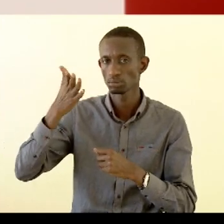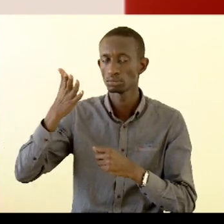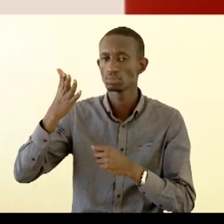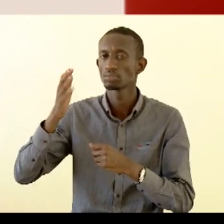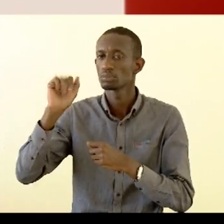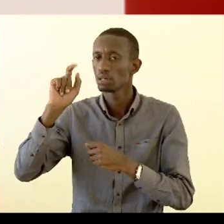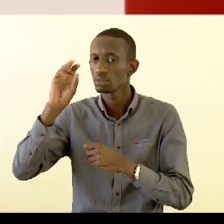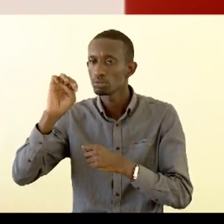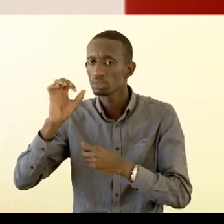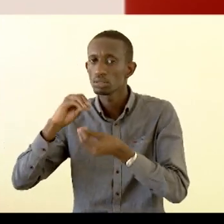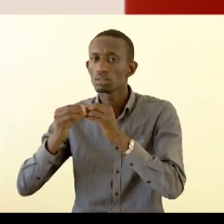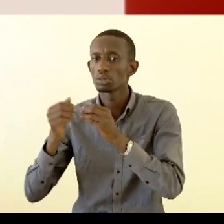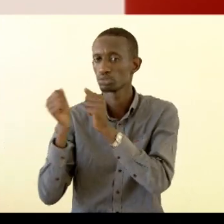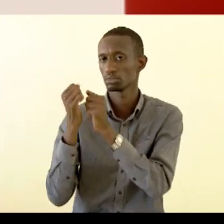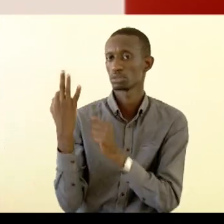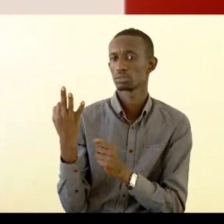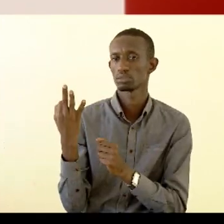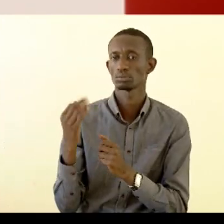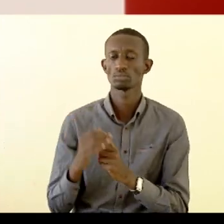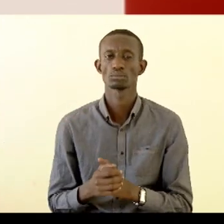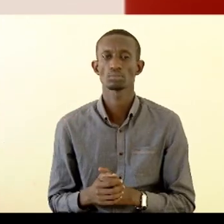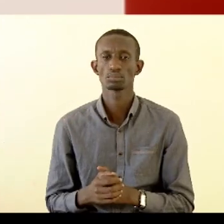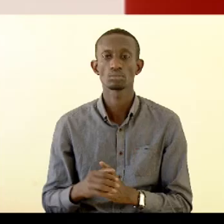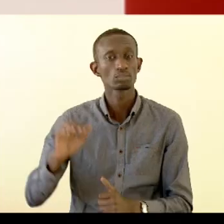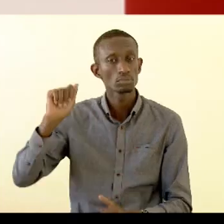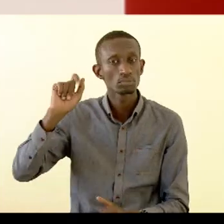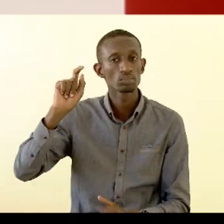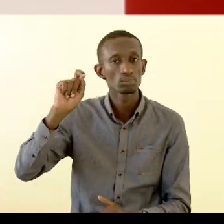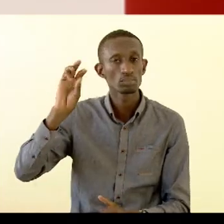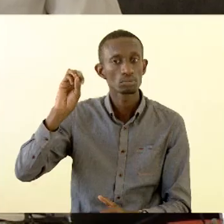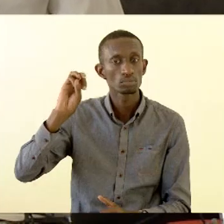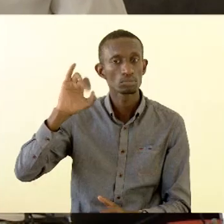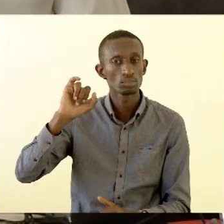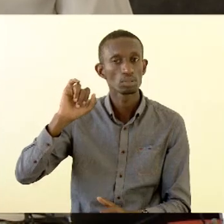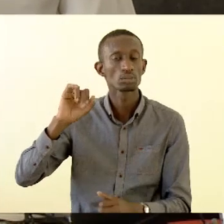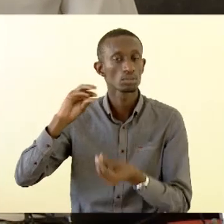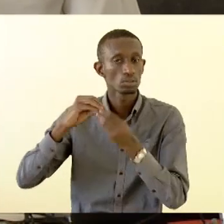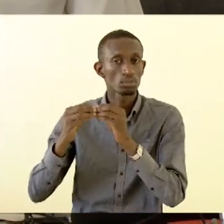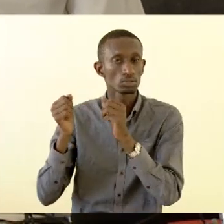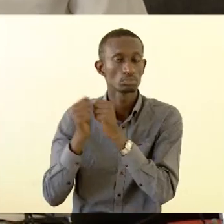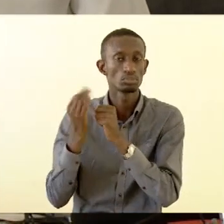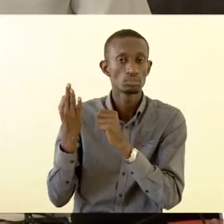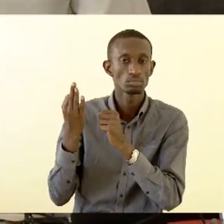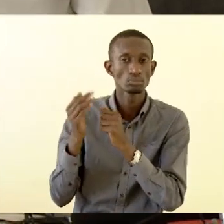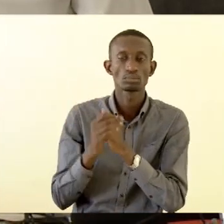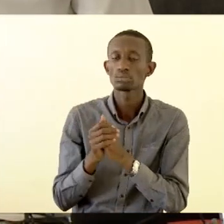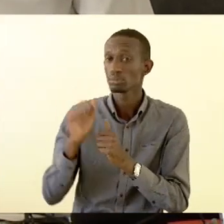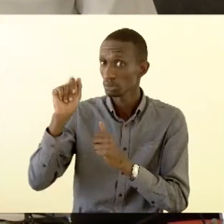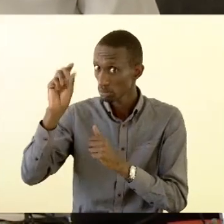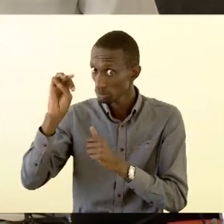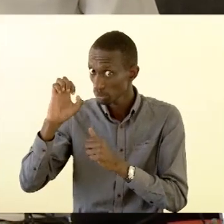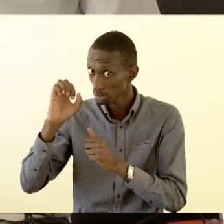13 here. We have 13. Atomic number for aluminium, atomic number